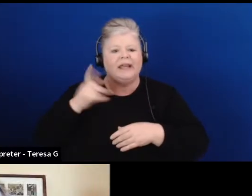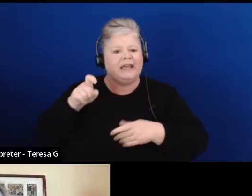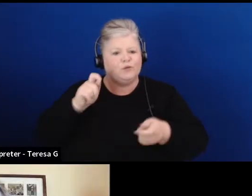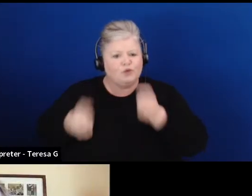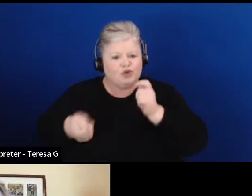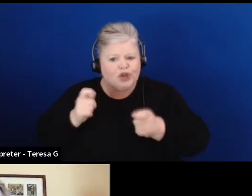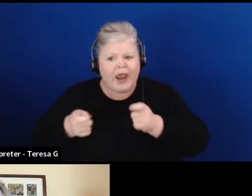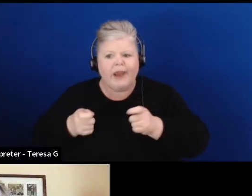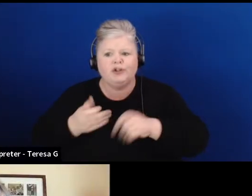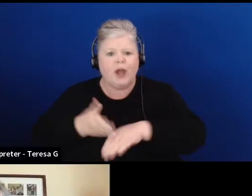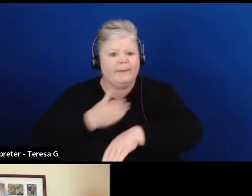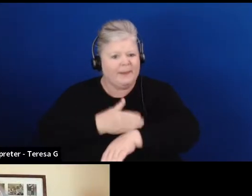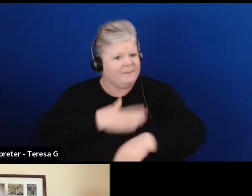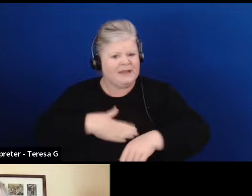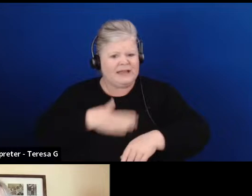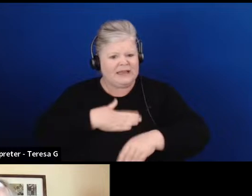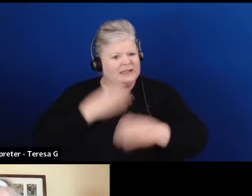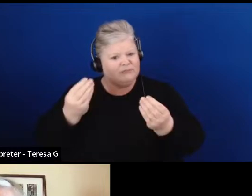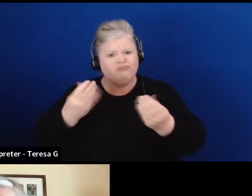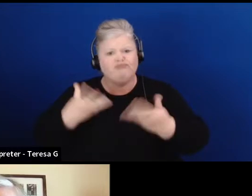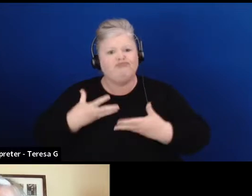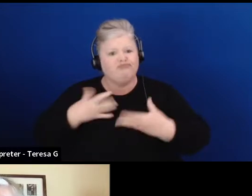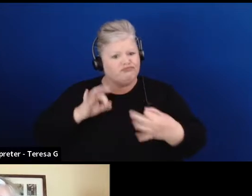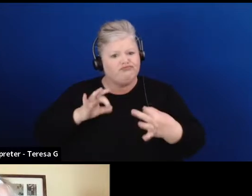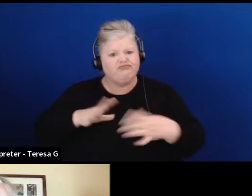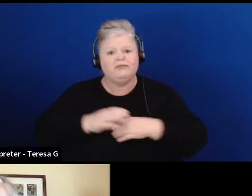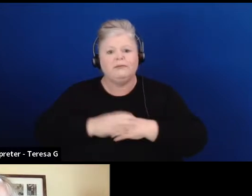revised, please let us know. Melanie.